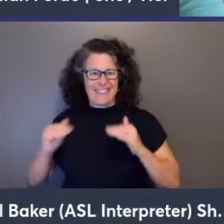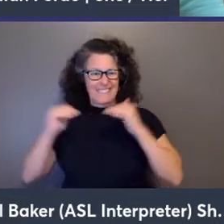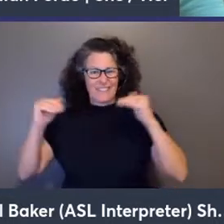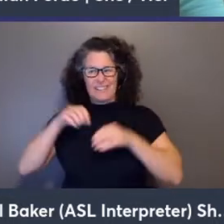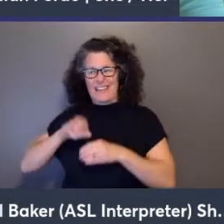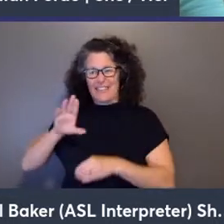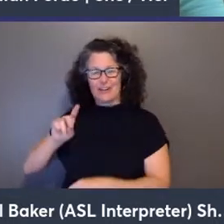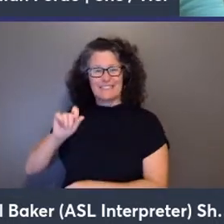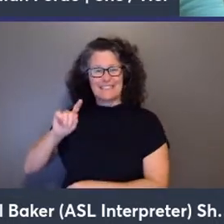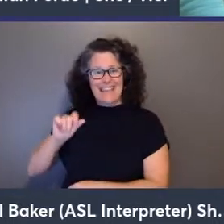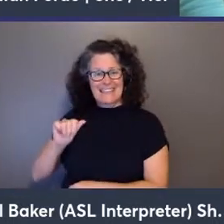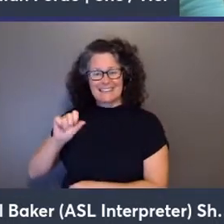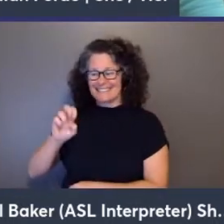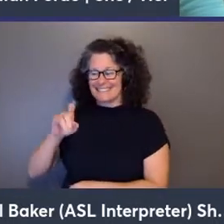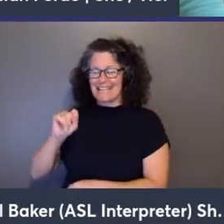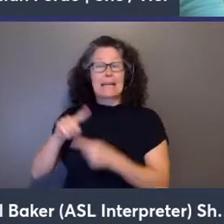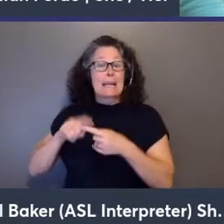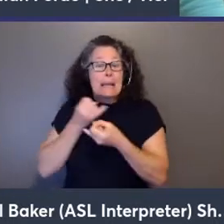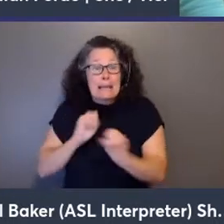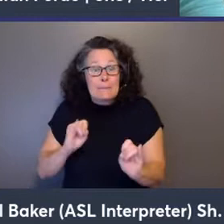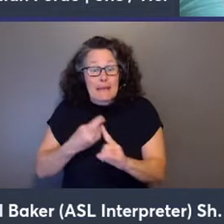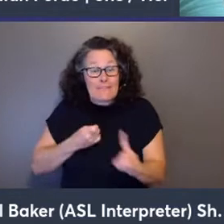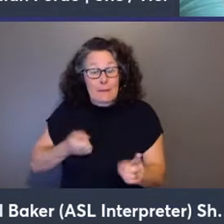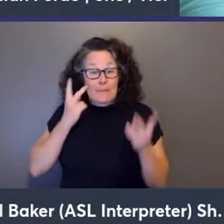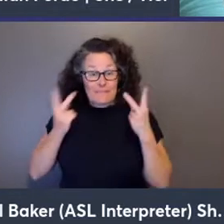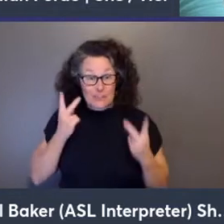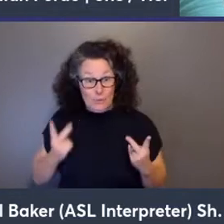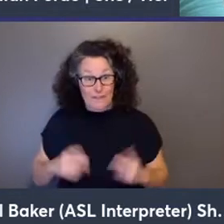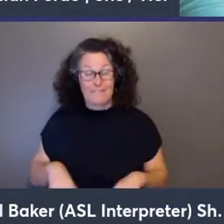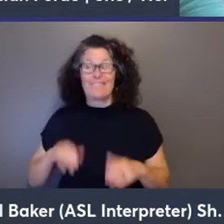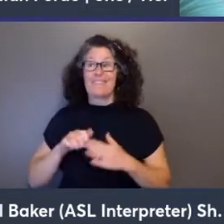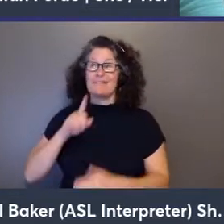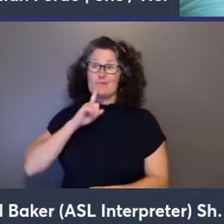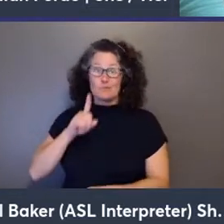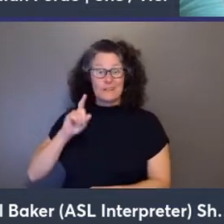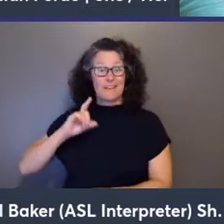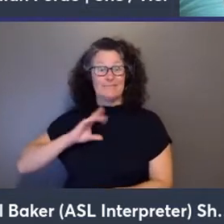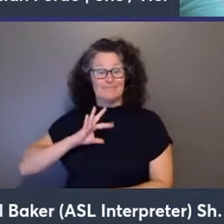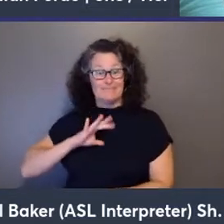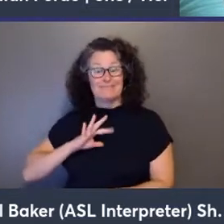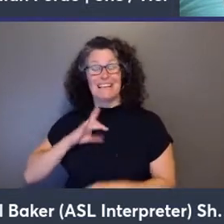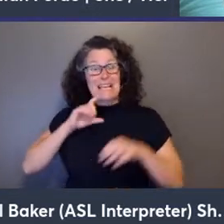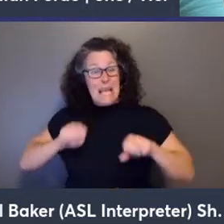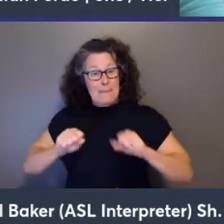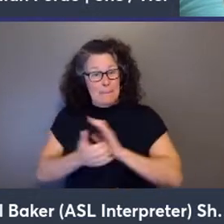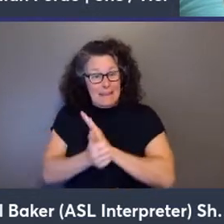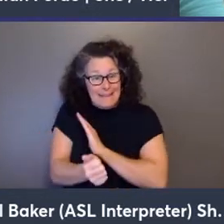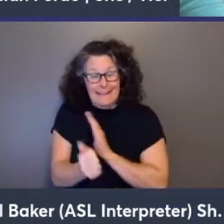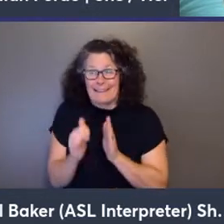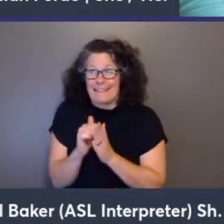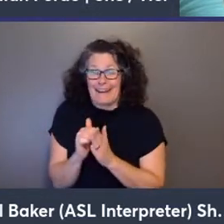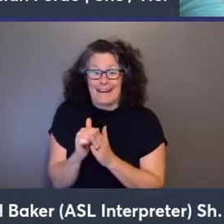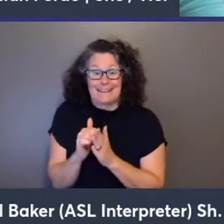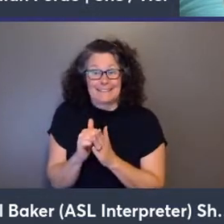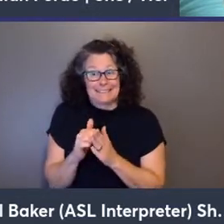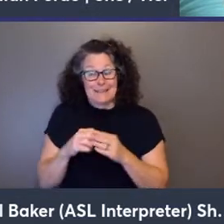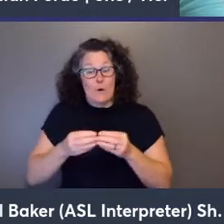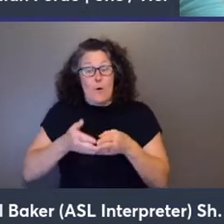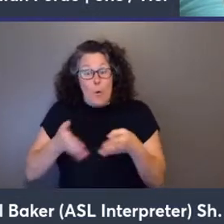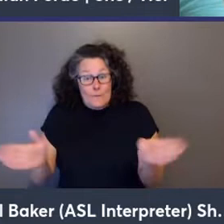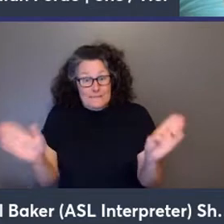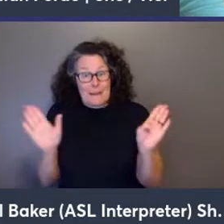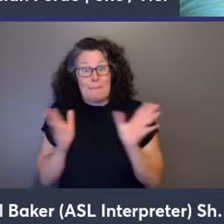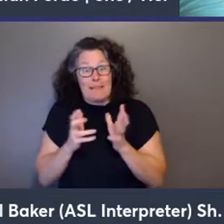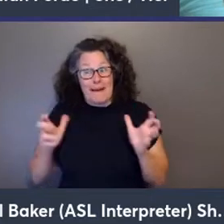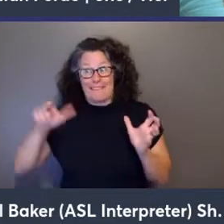data set, independent of the visual. That's a super like capability that unlock a lot of the capability, because